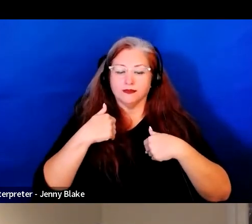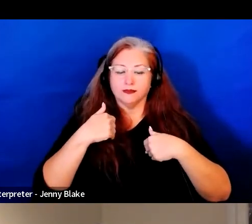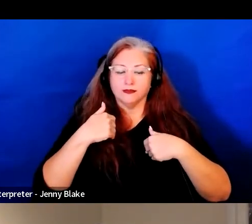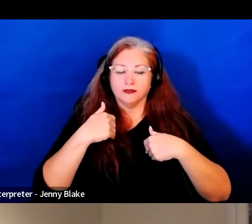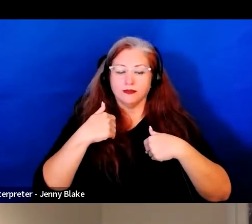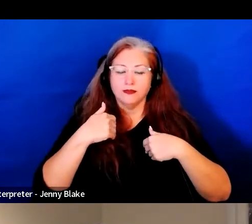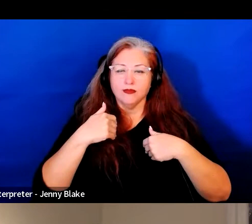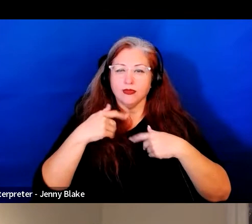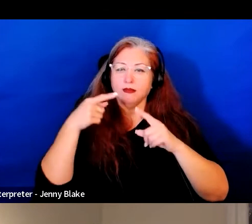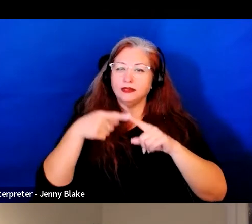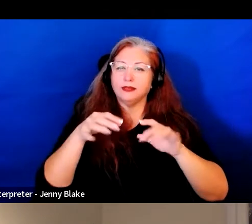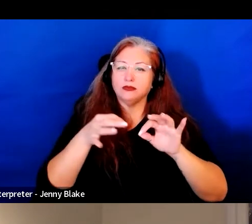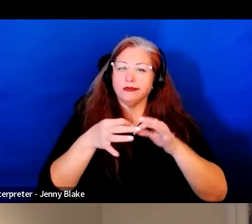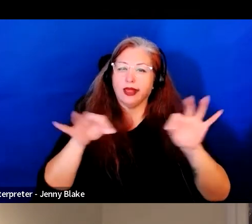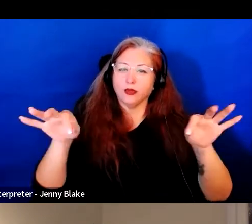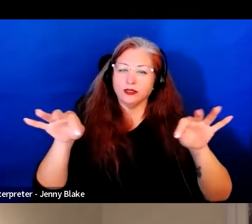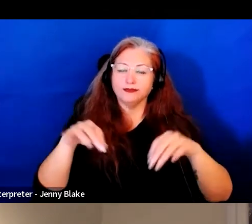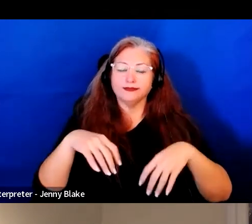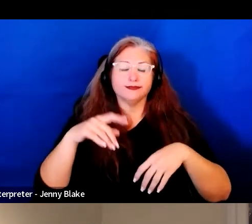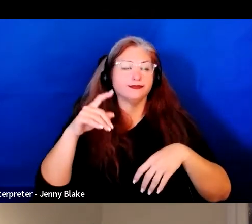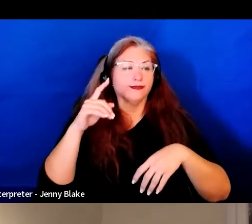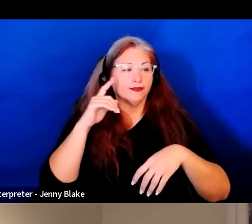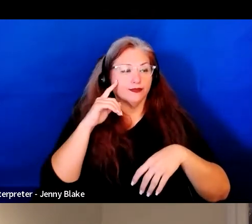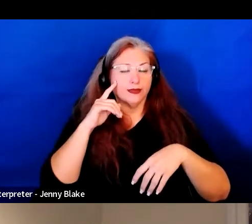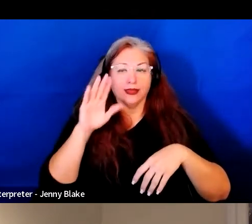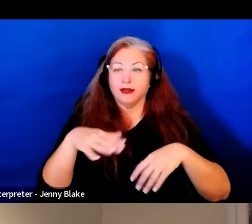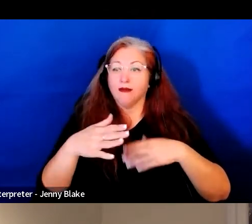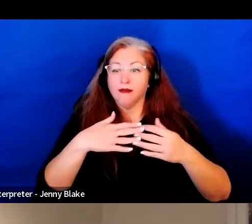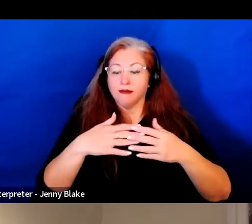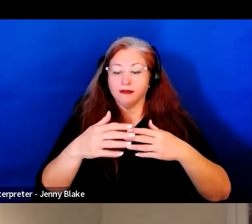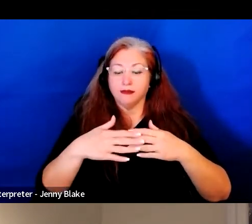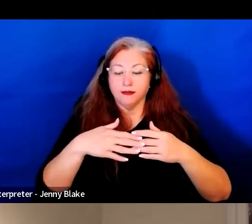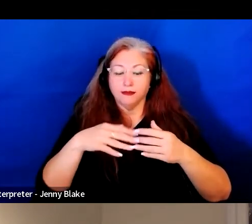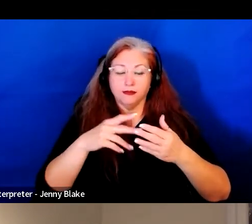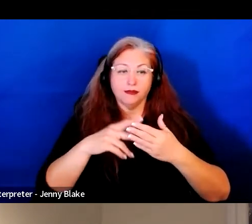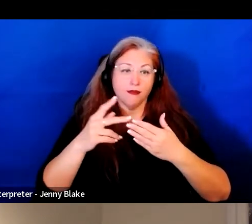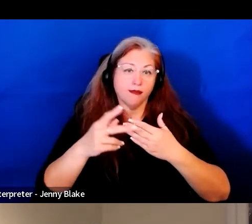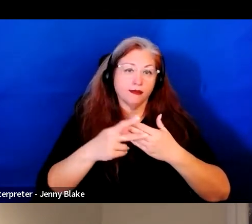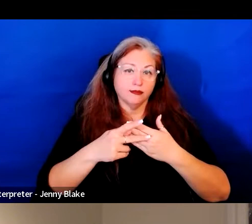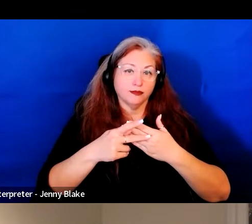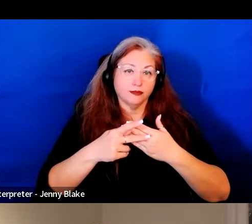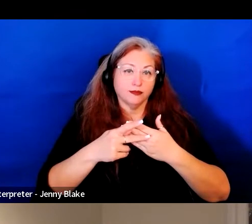there's always that language, you know, and I think that although programmers,